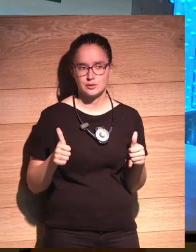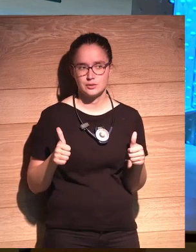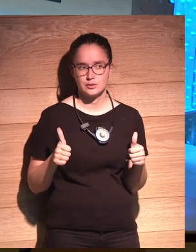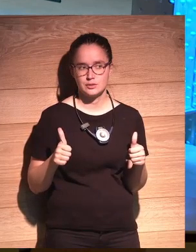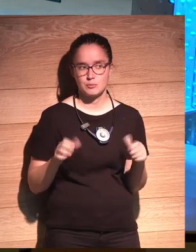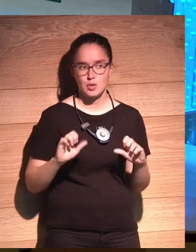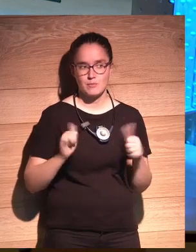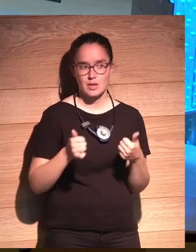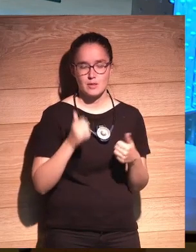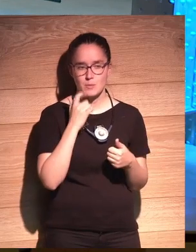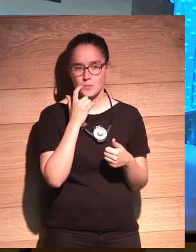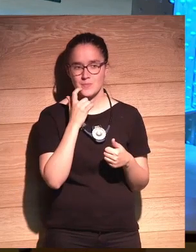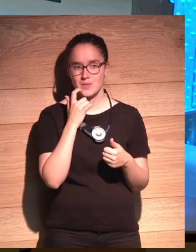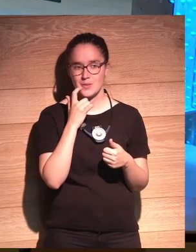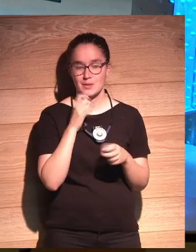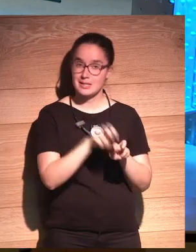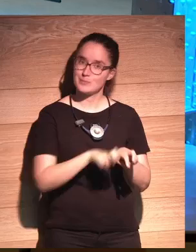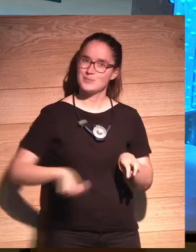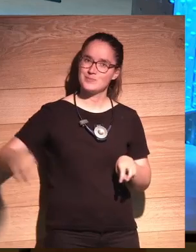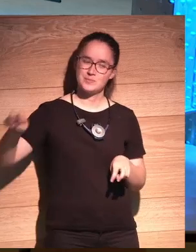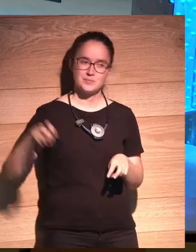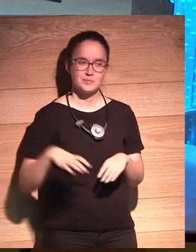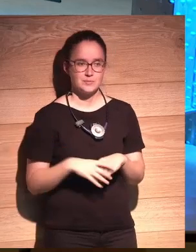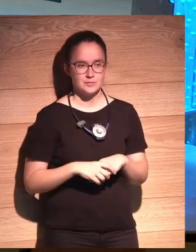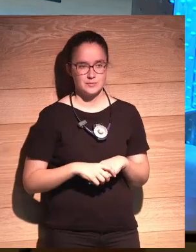to start with the beginning